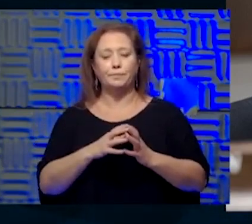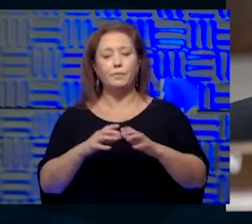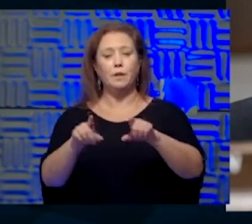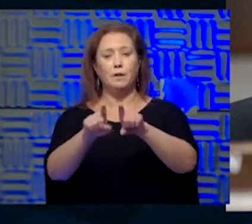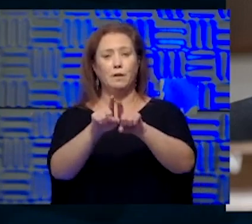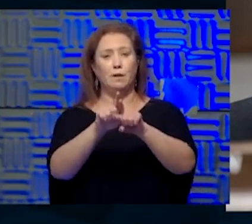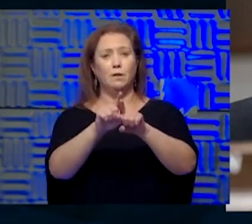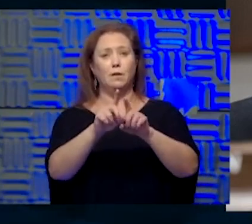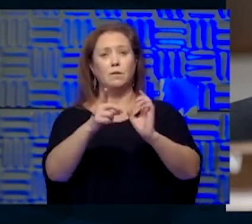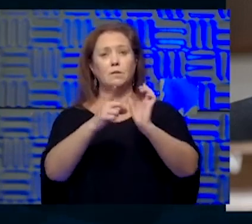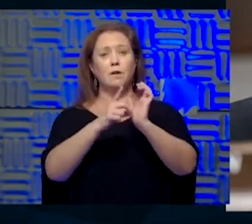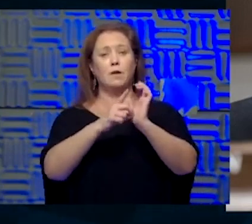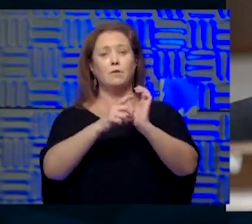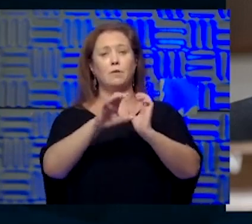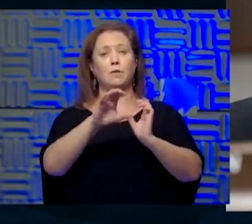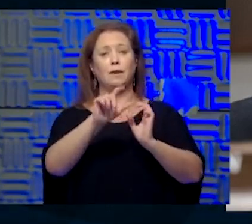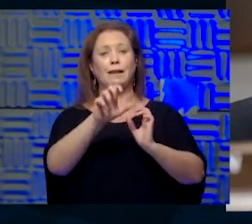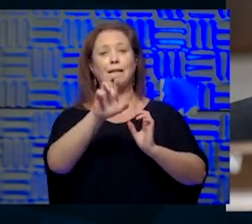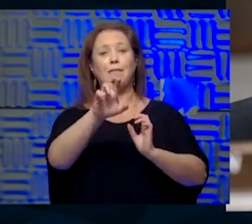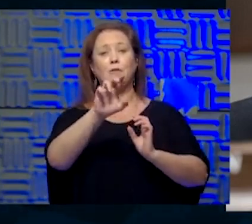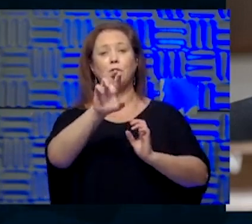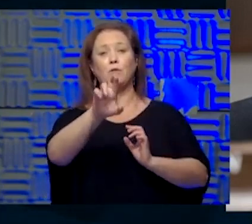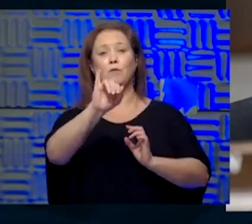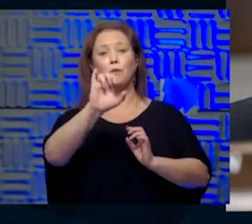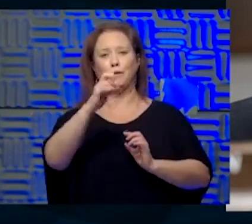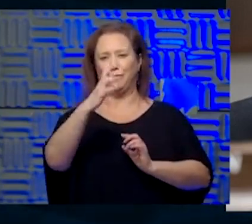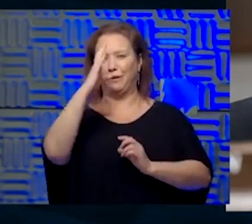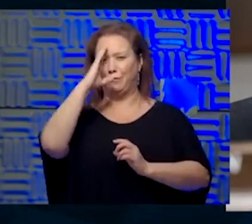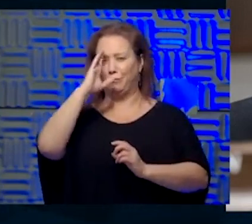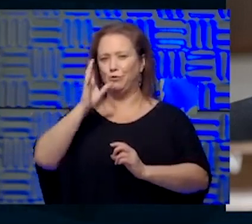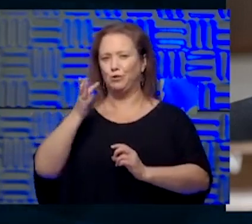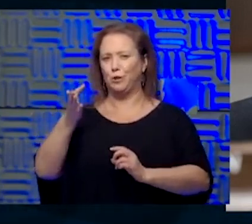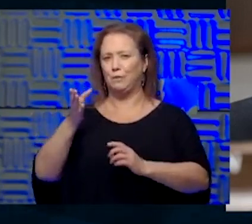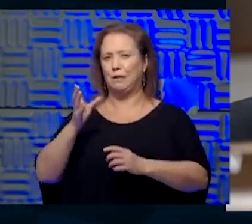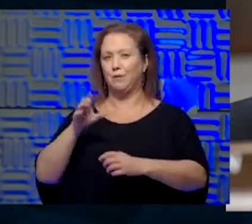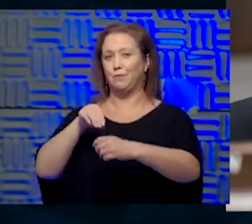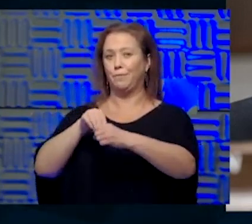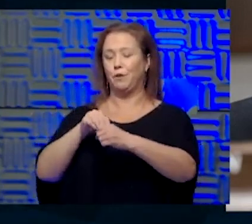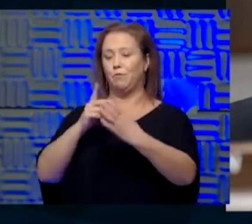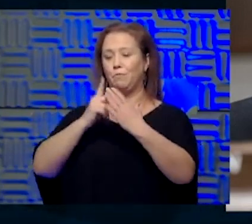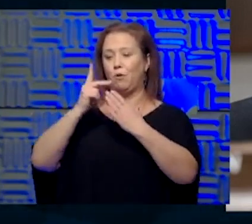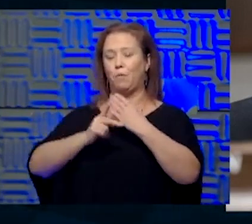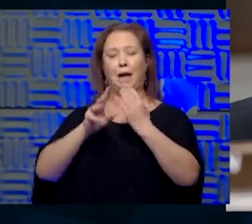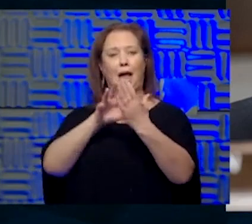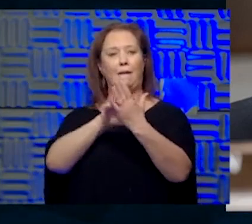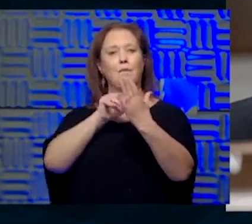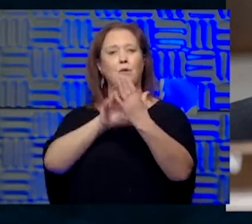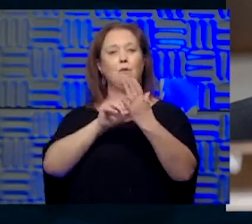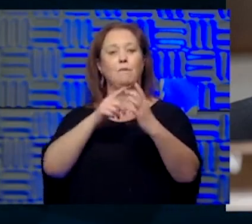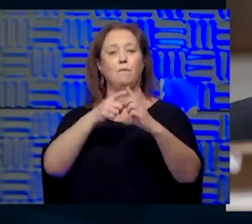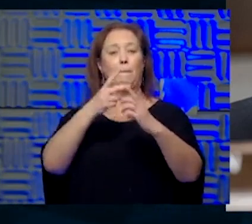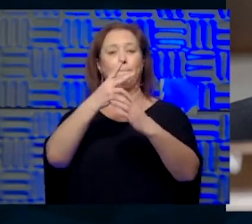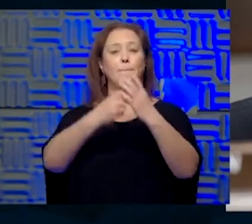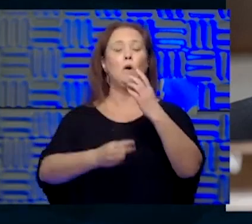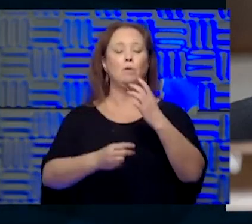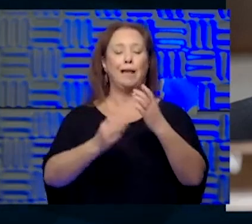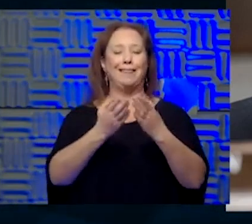Dr. Calendar Rich, also been a participant of your program. And I've learned from both of them about things that we ought